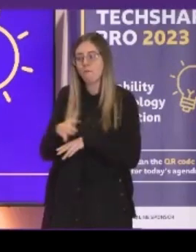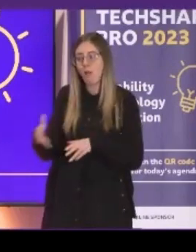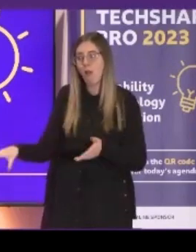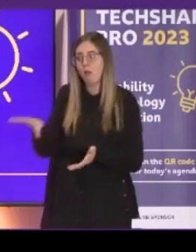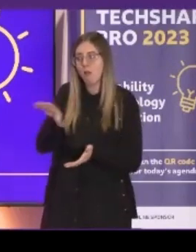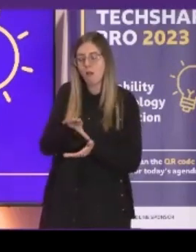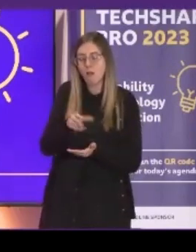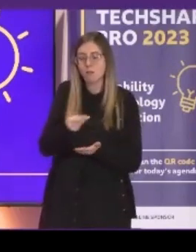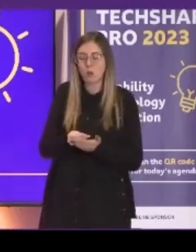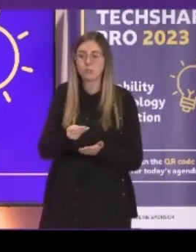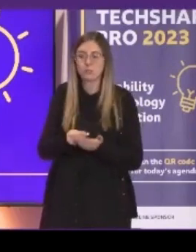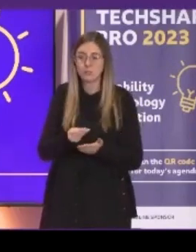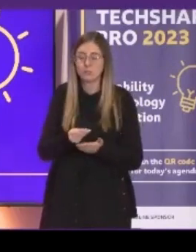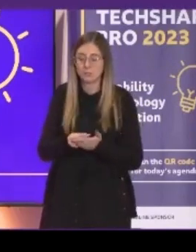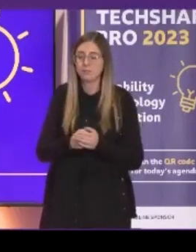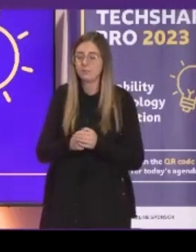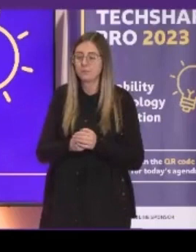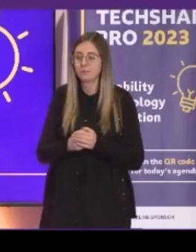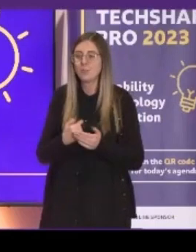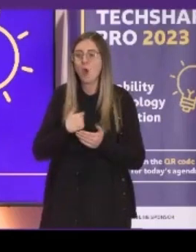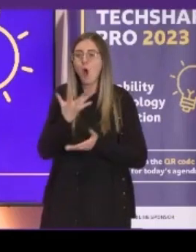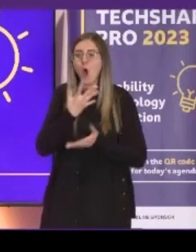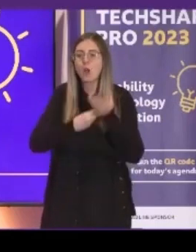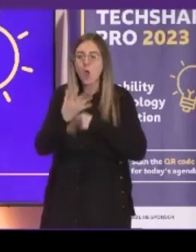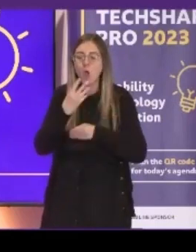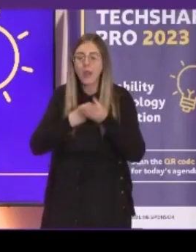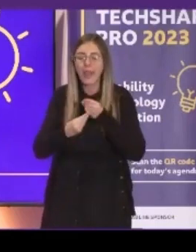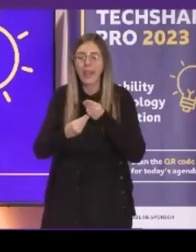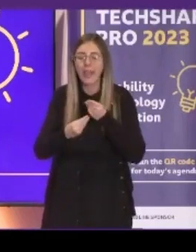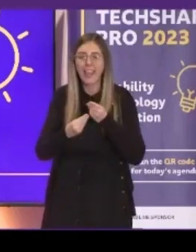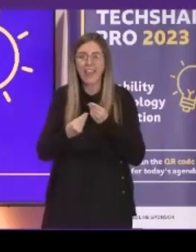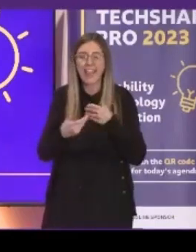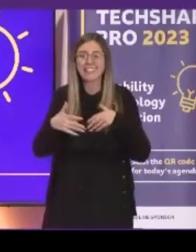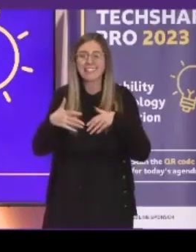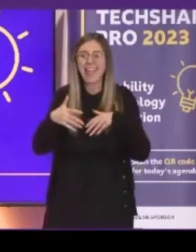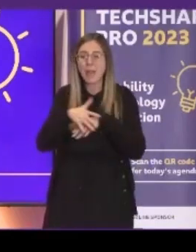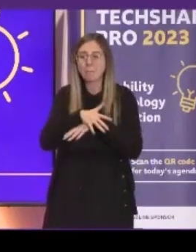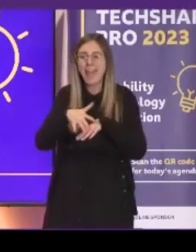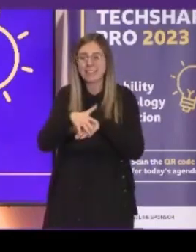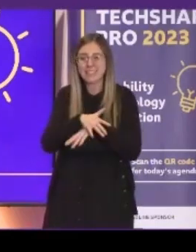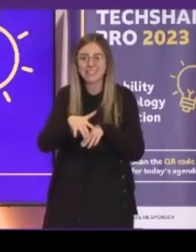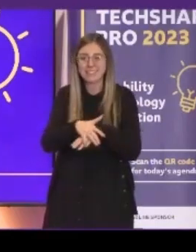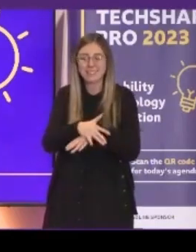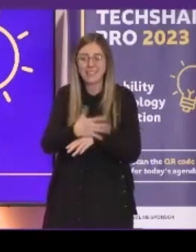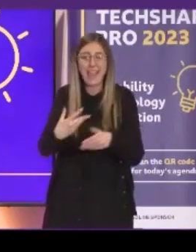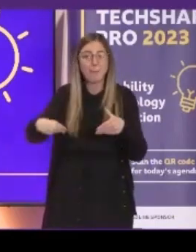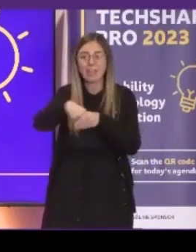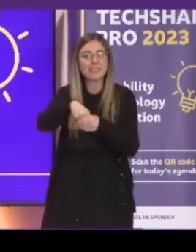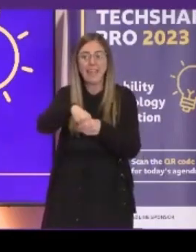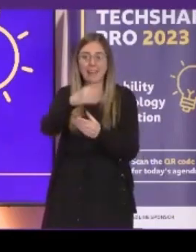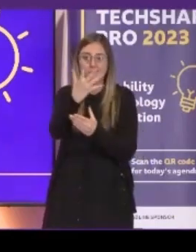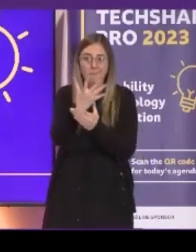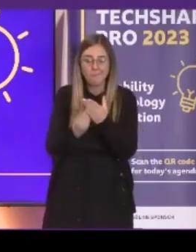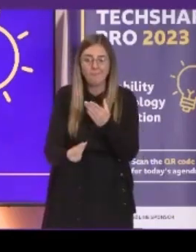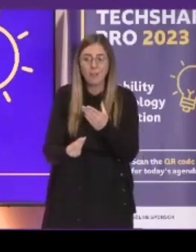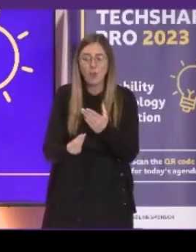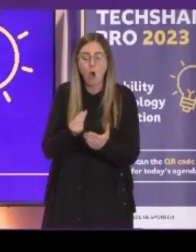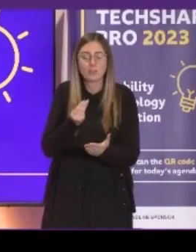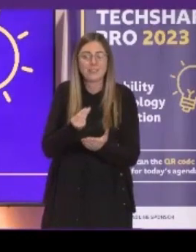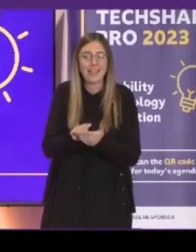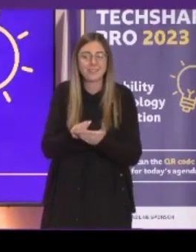We've built in a lot of our learning already into what we do every day, so that's at no cost to our clients. That's built into our standard pricing